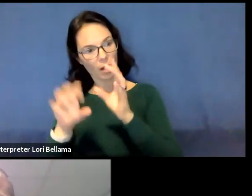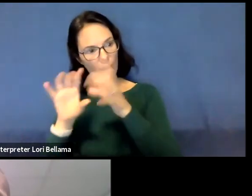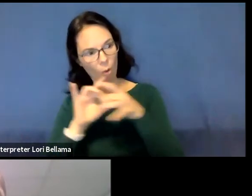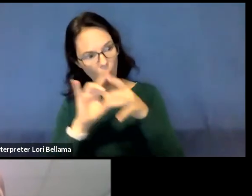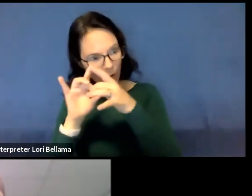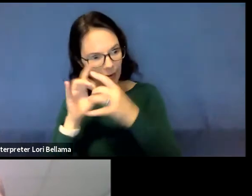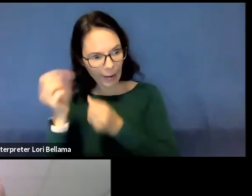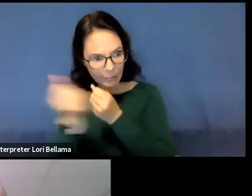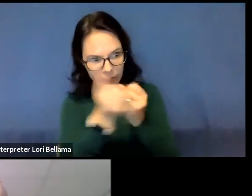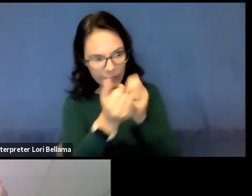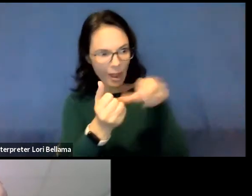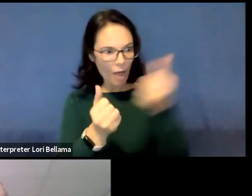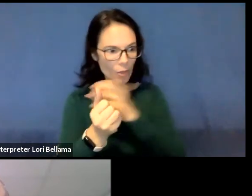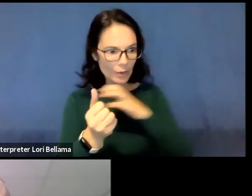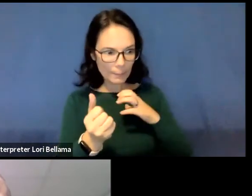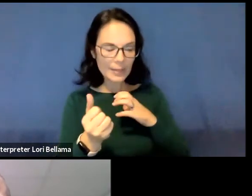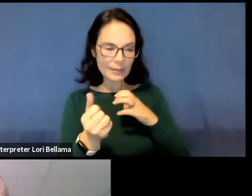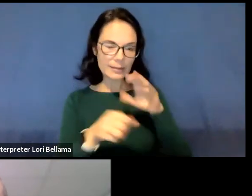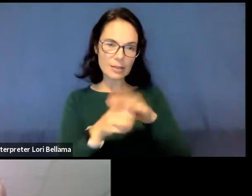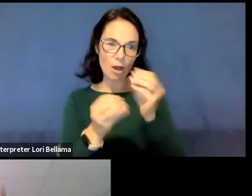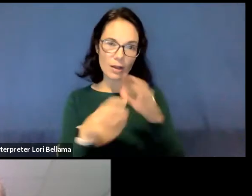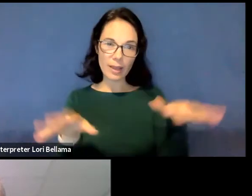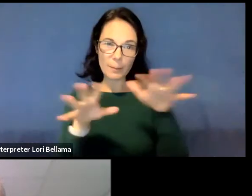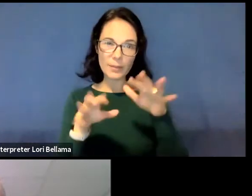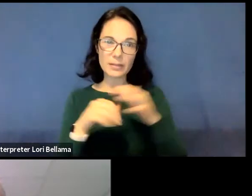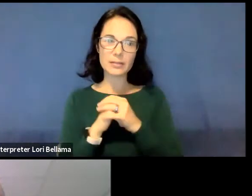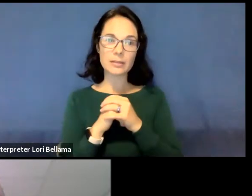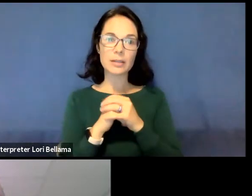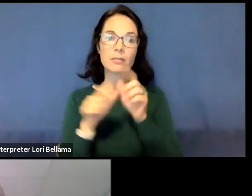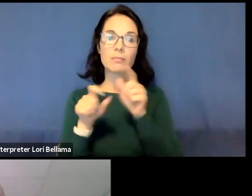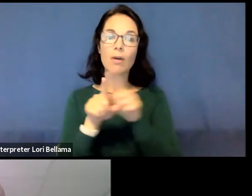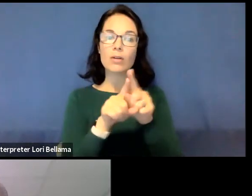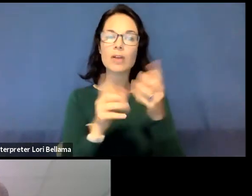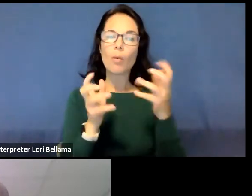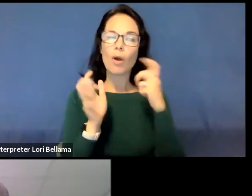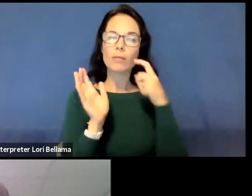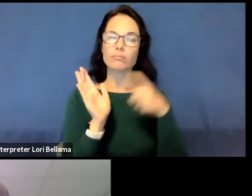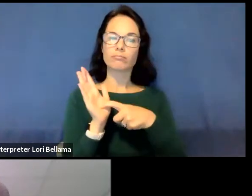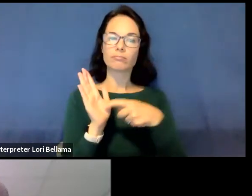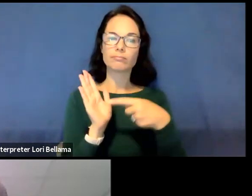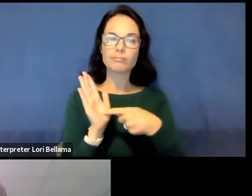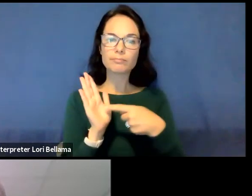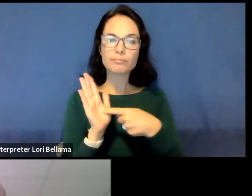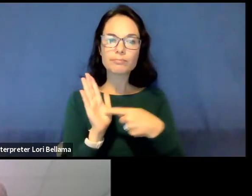other committees on campus. I will also point out that